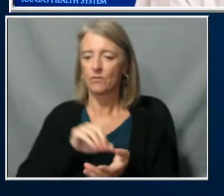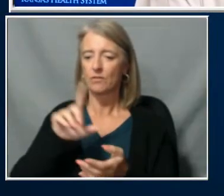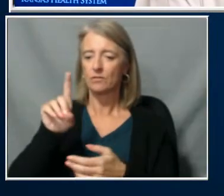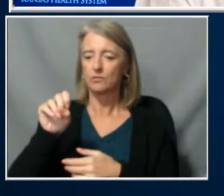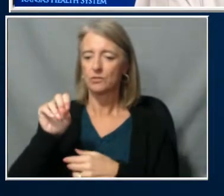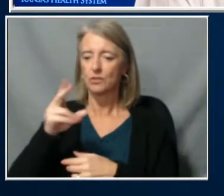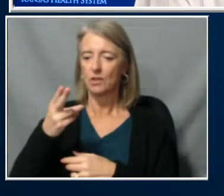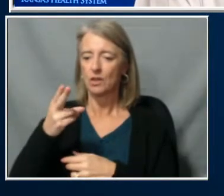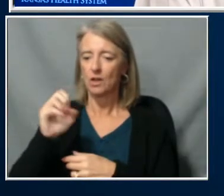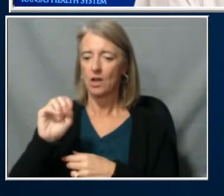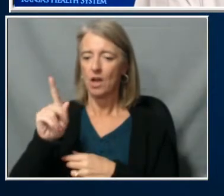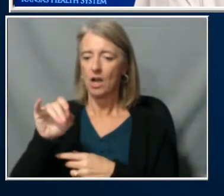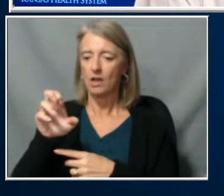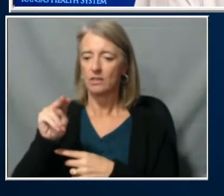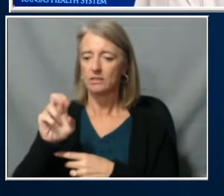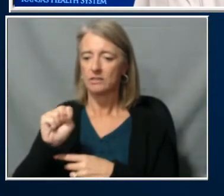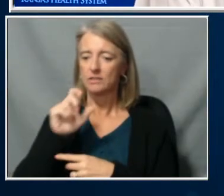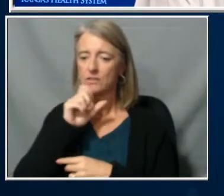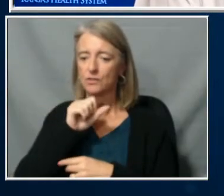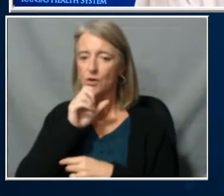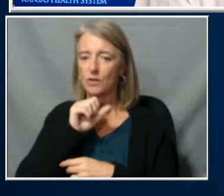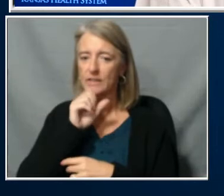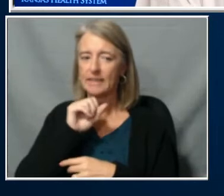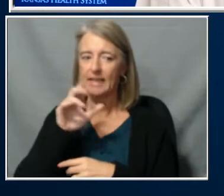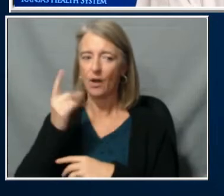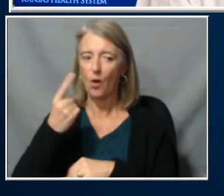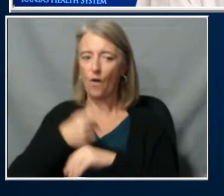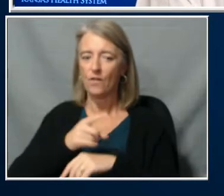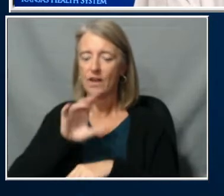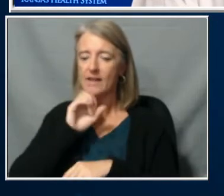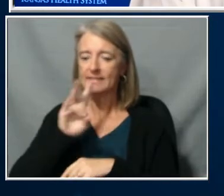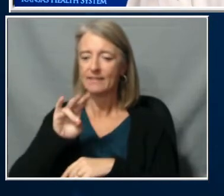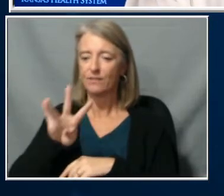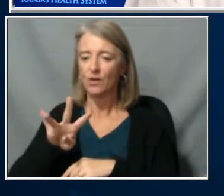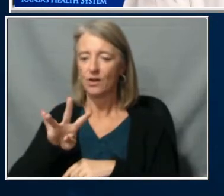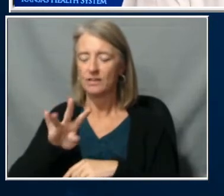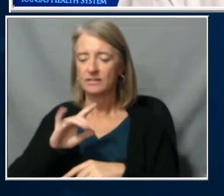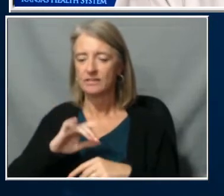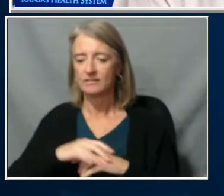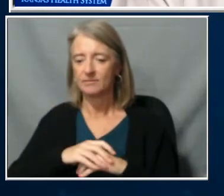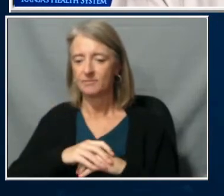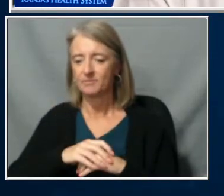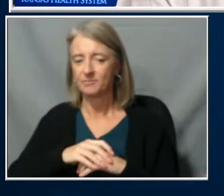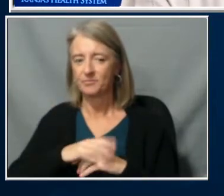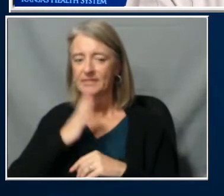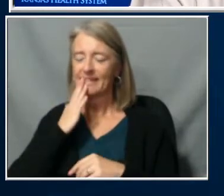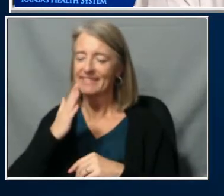aging so gracefully? You don't look a day over 74, by the way. Don't get severe poison ivy. Good. No, thank you.